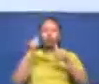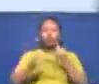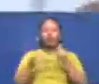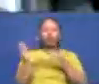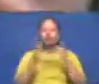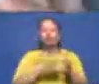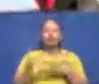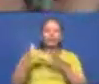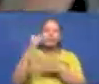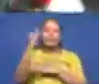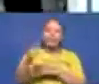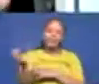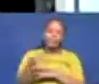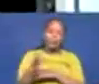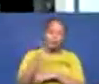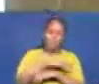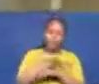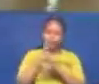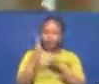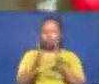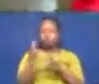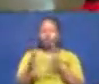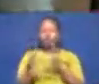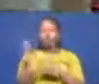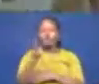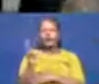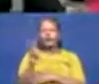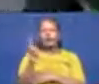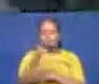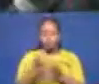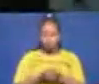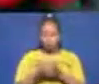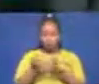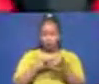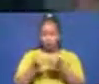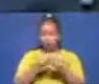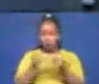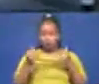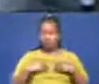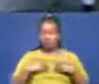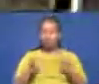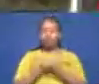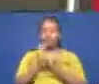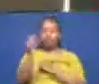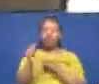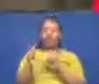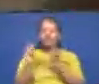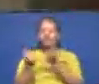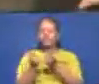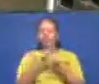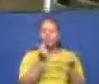mwezi ujao hapa Nairobi. Mashindano hayo yamevutia jumla ya vilabu 15 kutoka kote humu